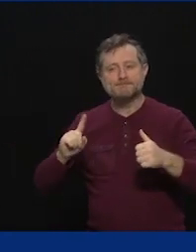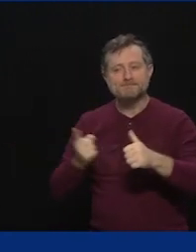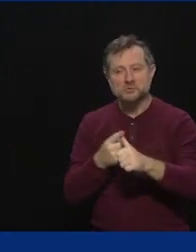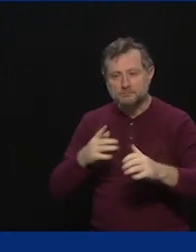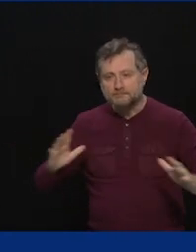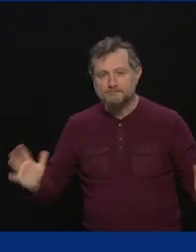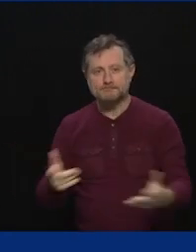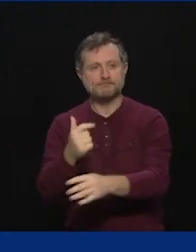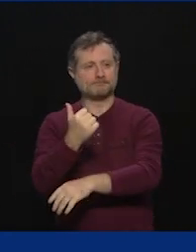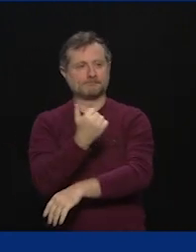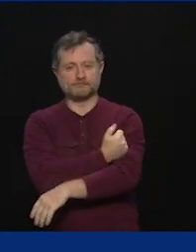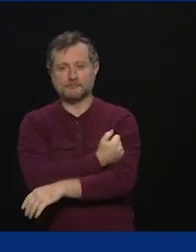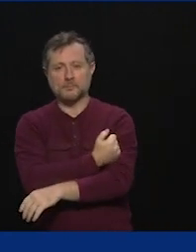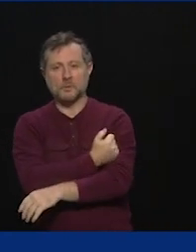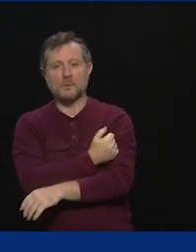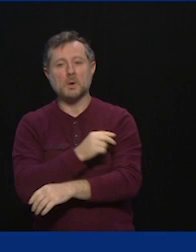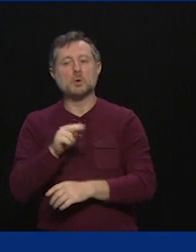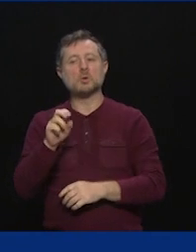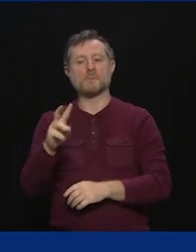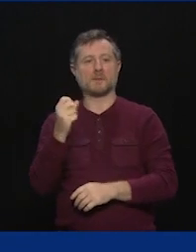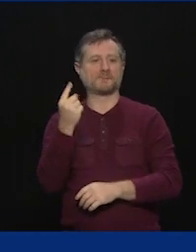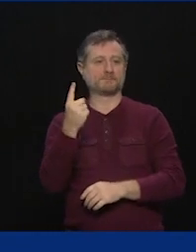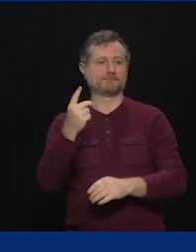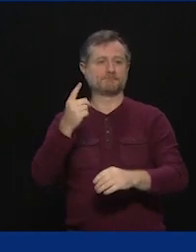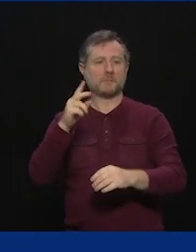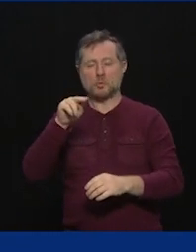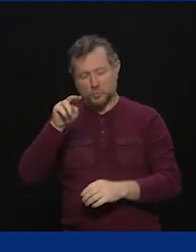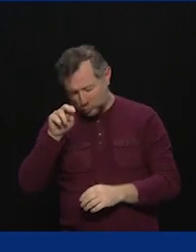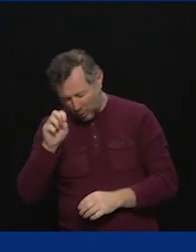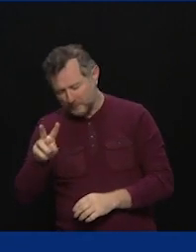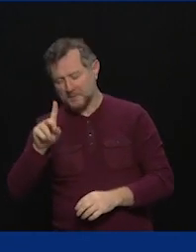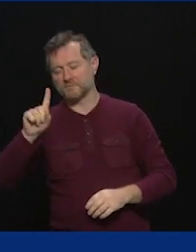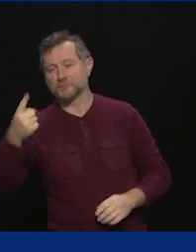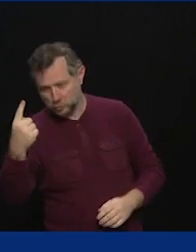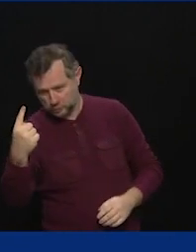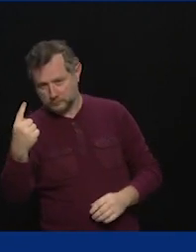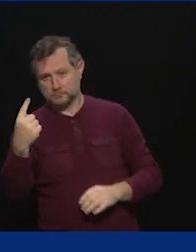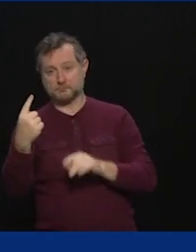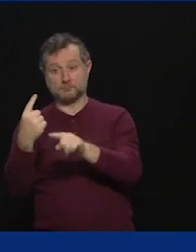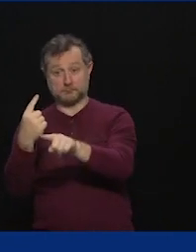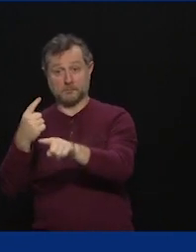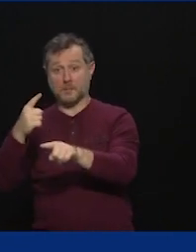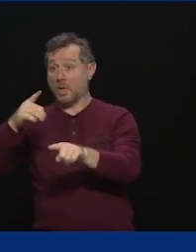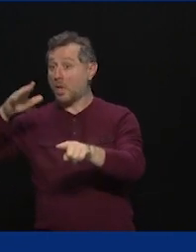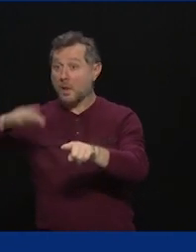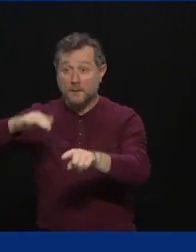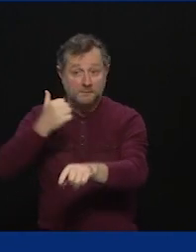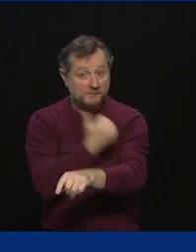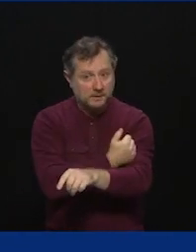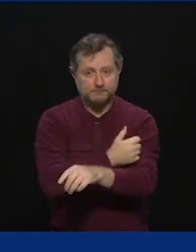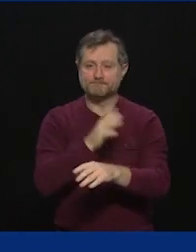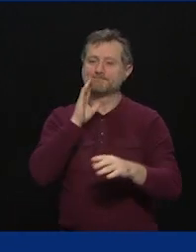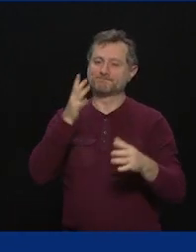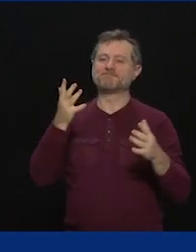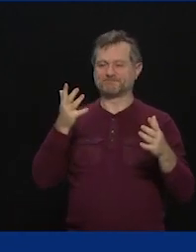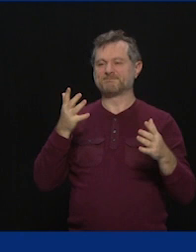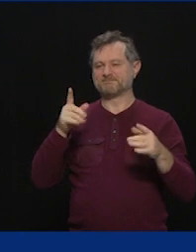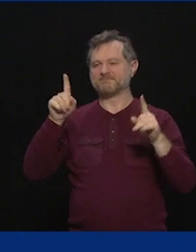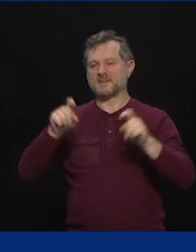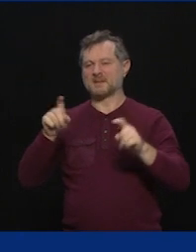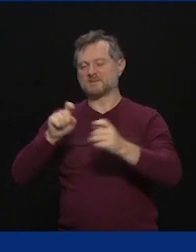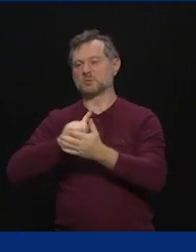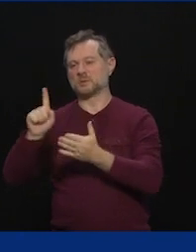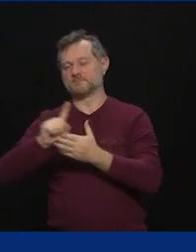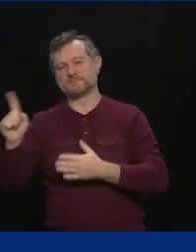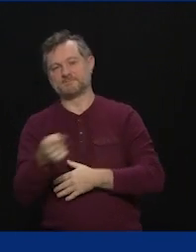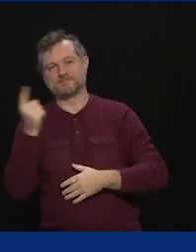1st. And we'll start weekly testing for those who are unvaccinated. Again, this is a category where more people are apt to be coming in and out,